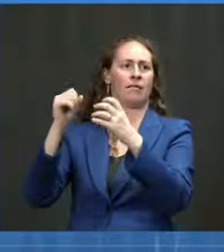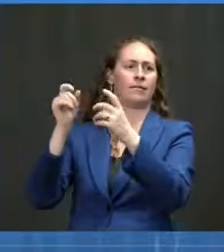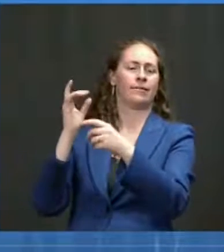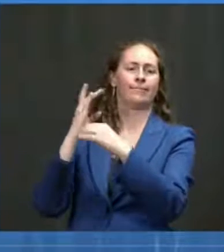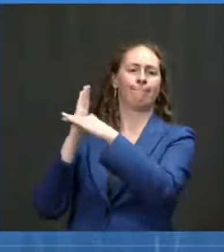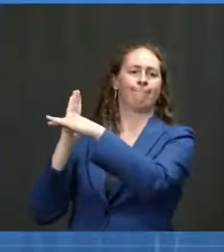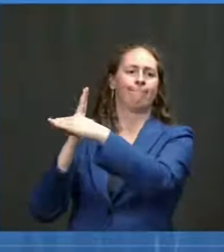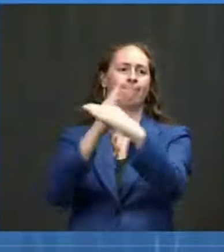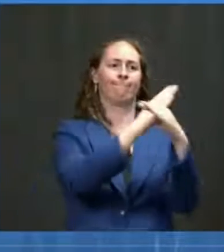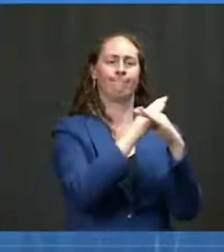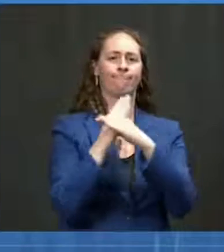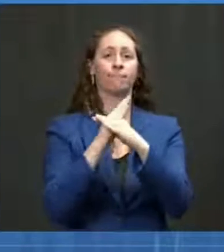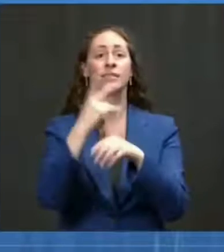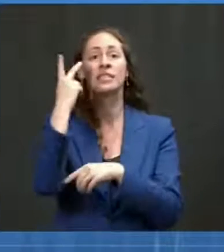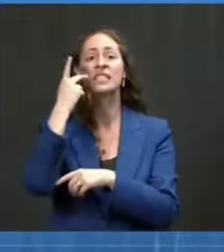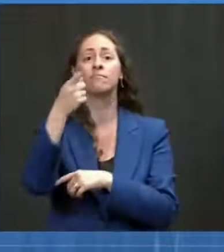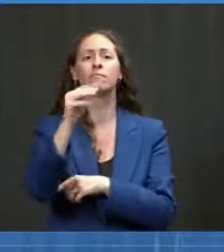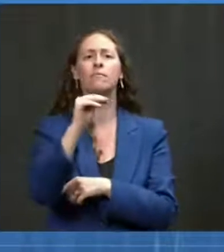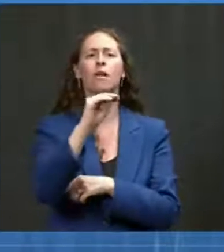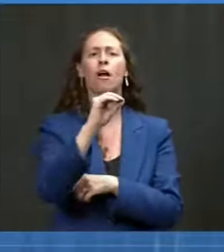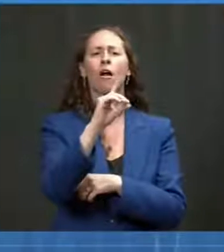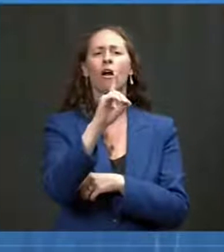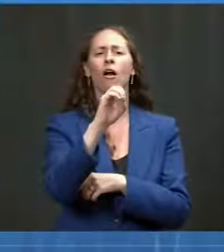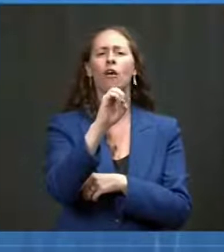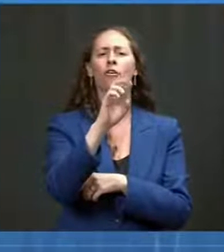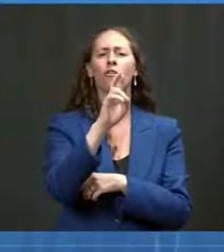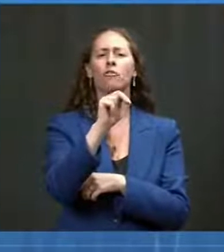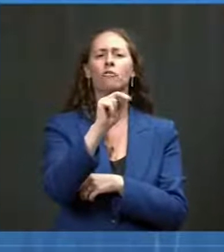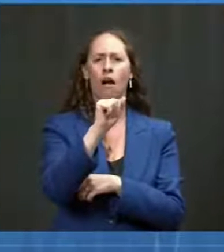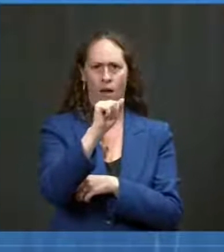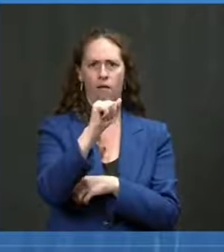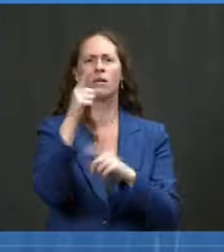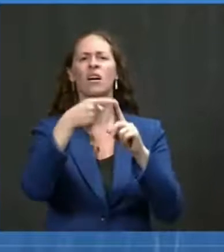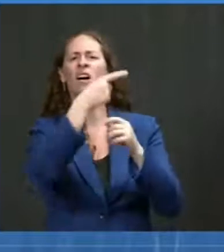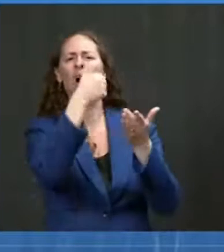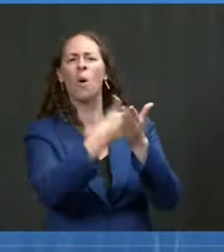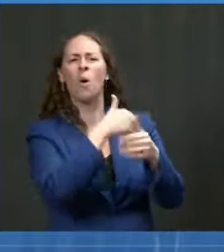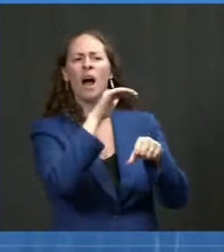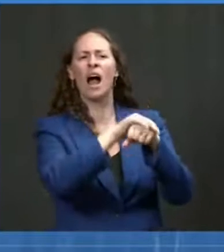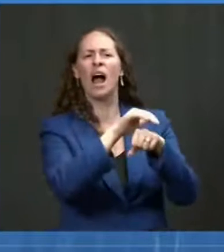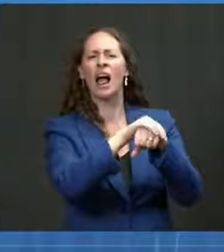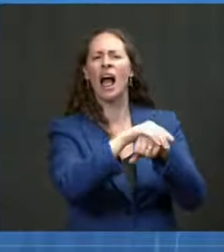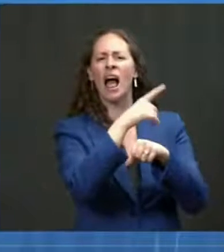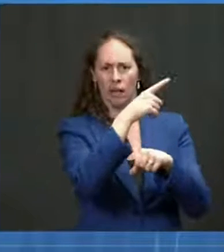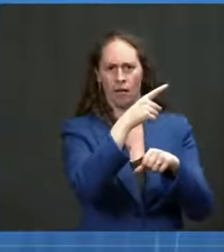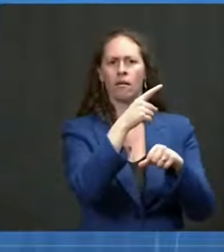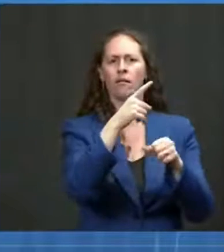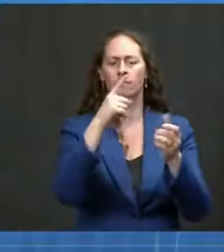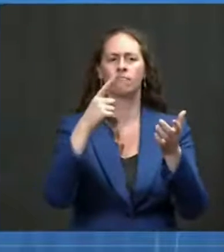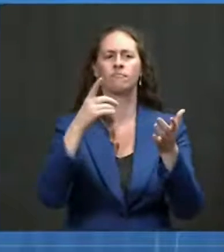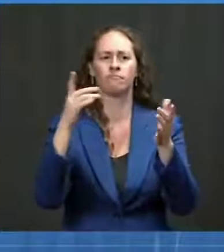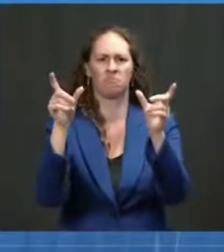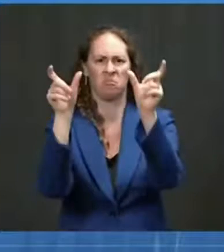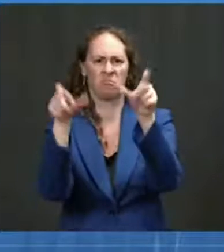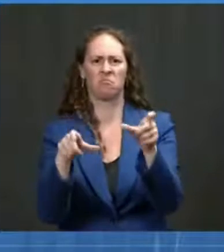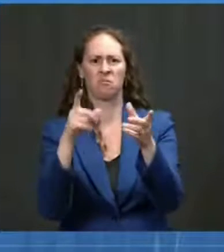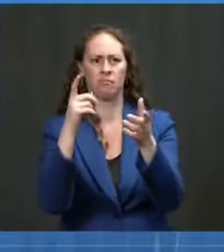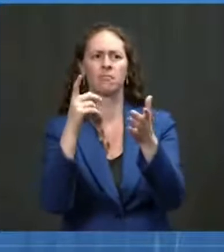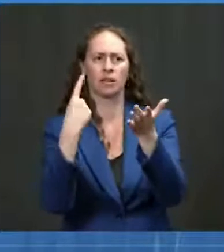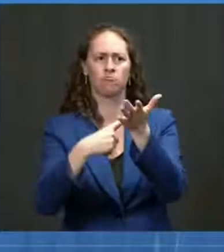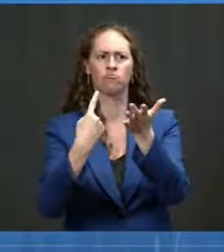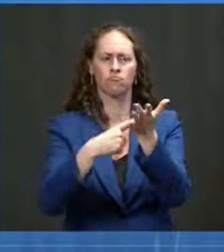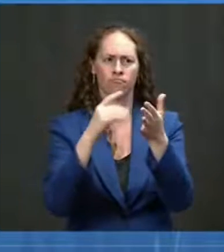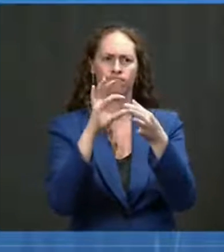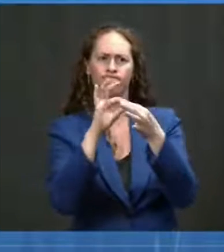left and a paper in the New England Journal has very similar data from Pfizer. So if you look at the left